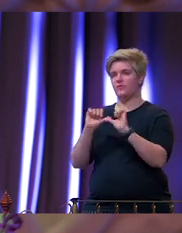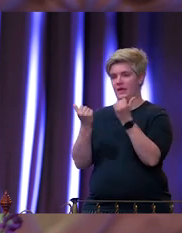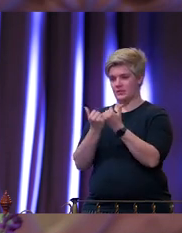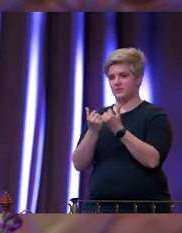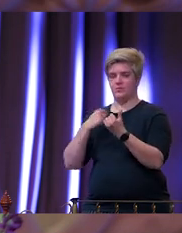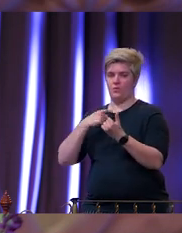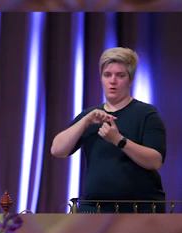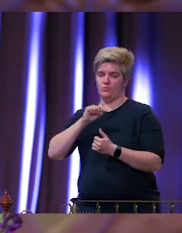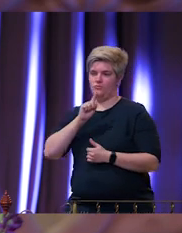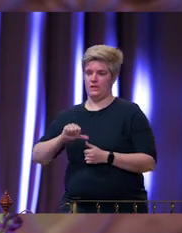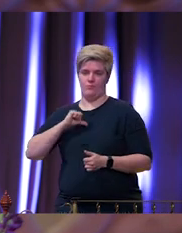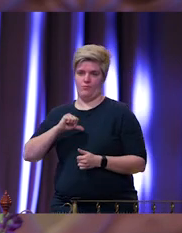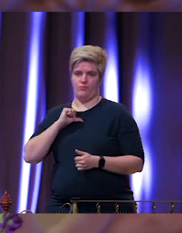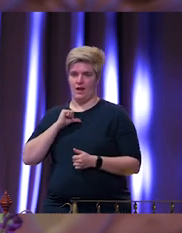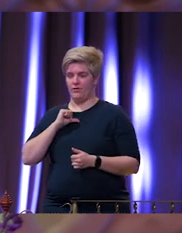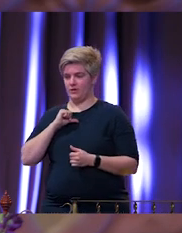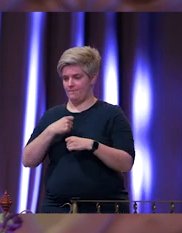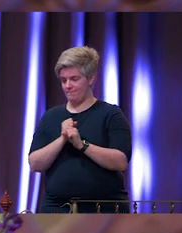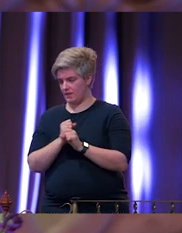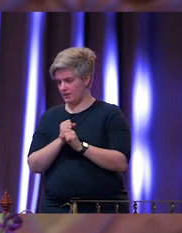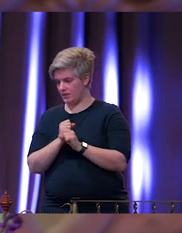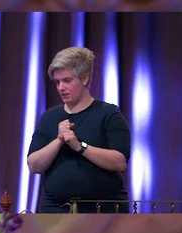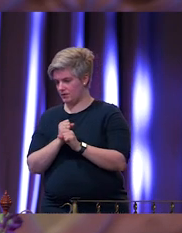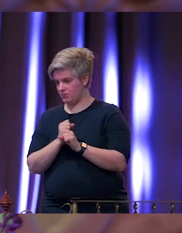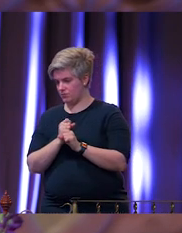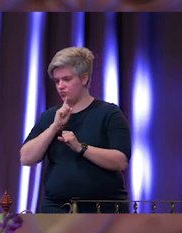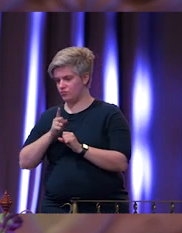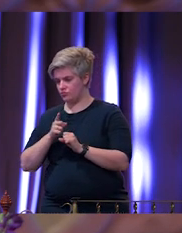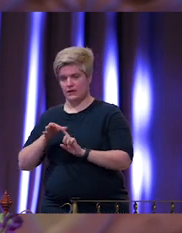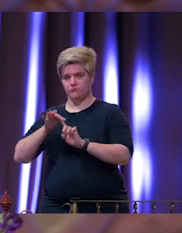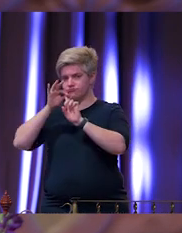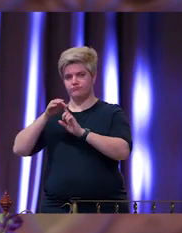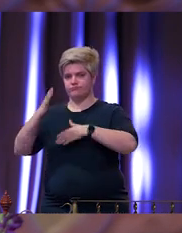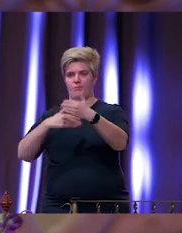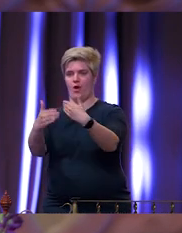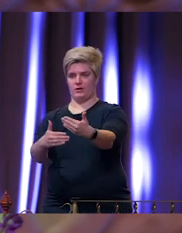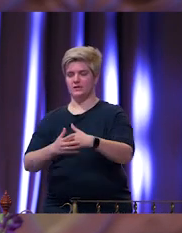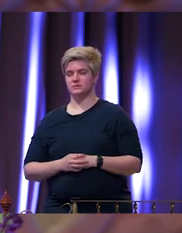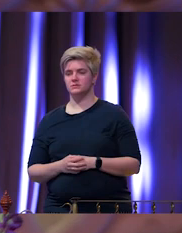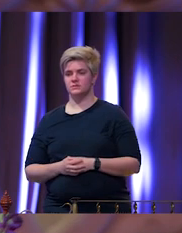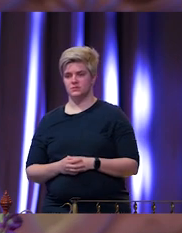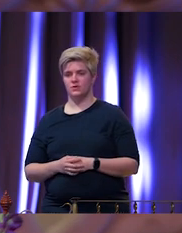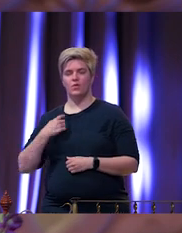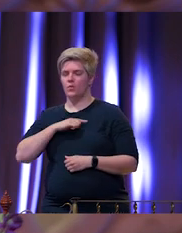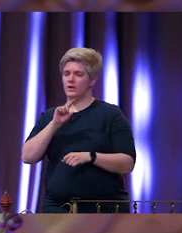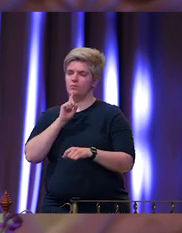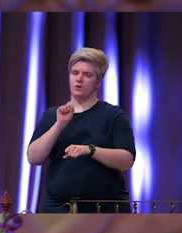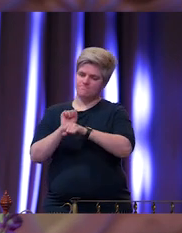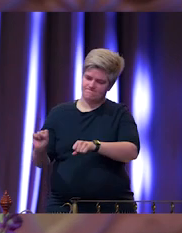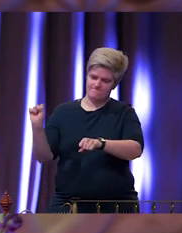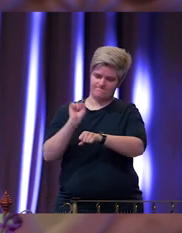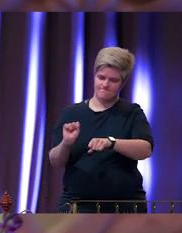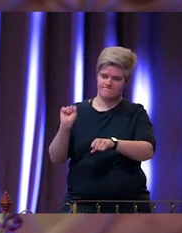my team. I think we are making exceptional, I think, progress. And we've worked really, really hard, I think, over